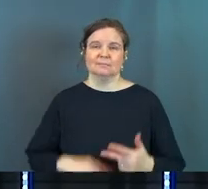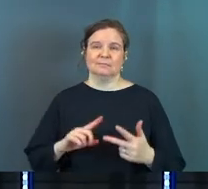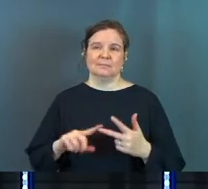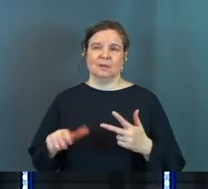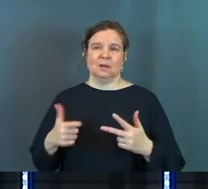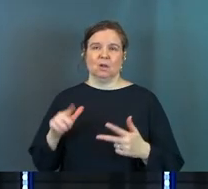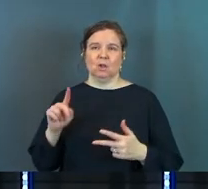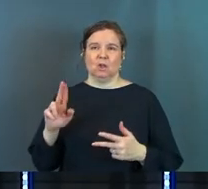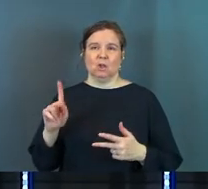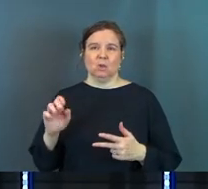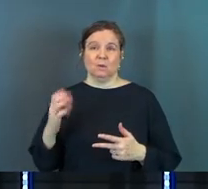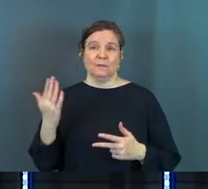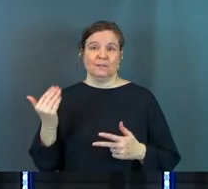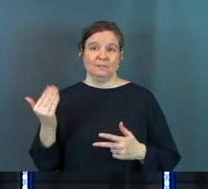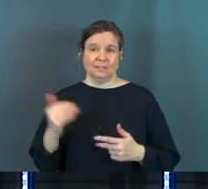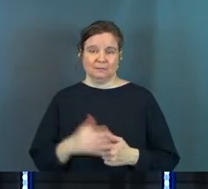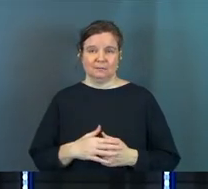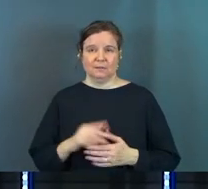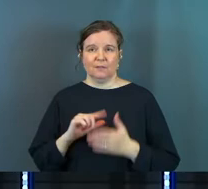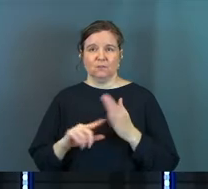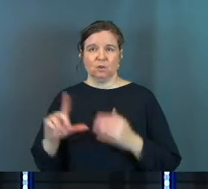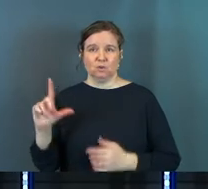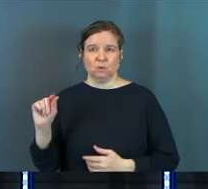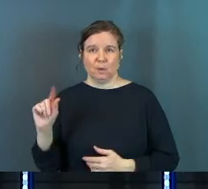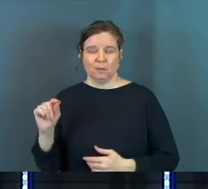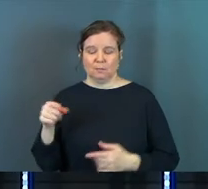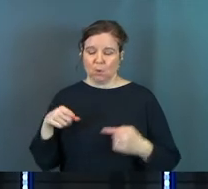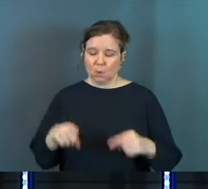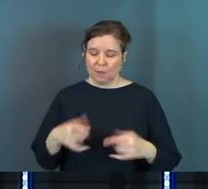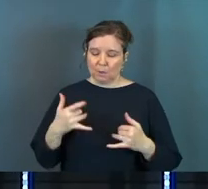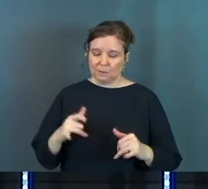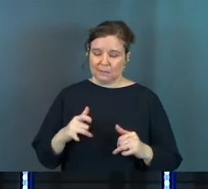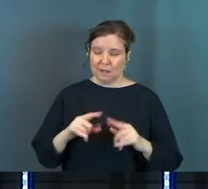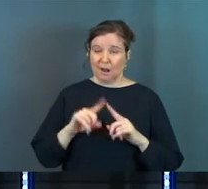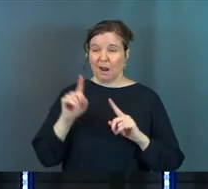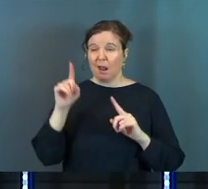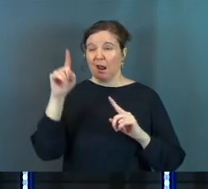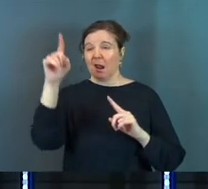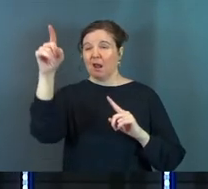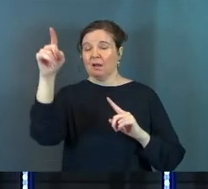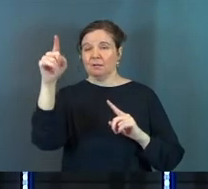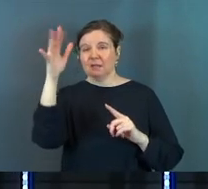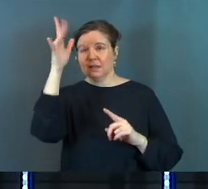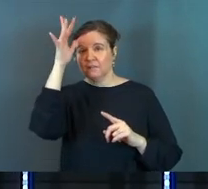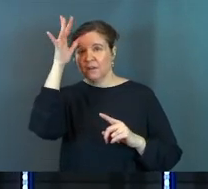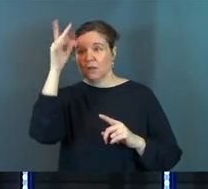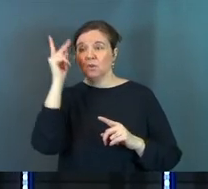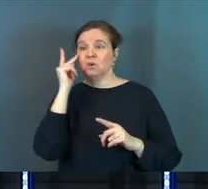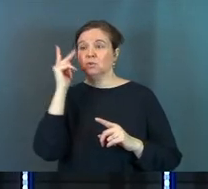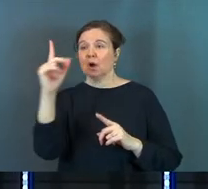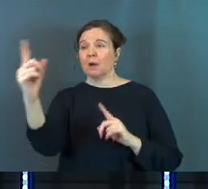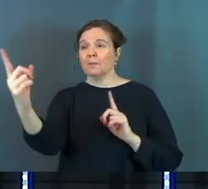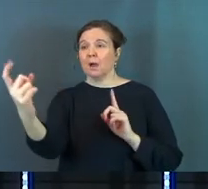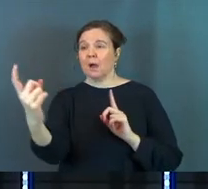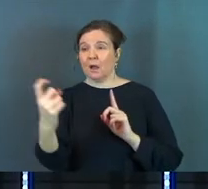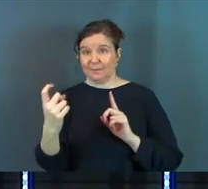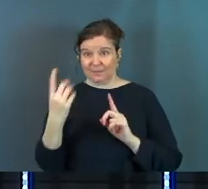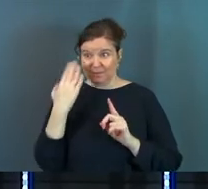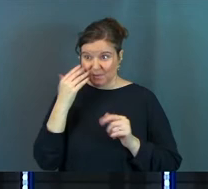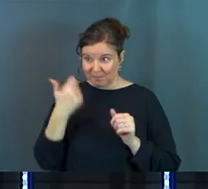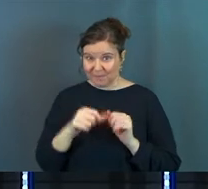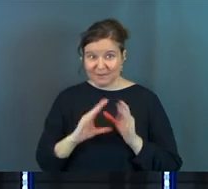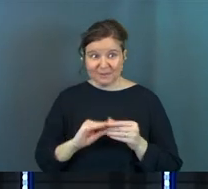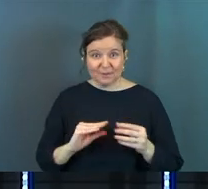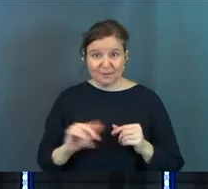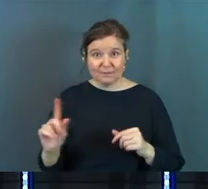one, Luke 15, verse 20. And while he was a still long way off, his father saw him coming. Do you know where this is